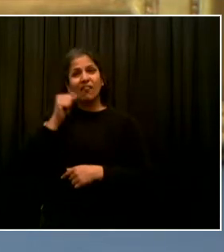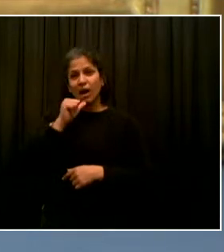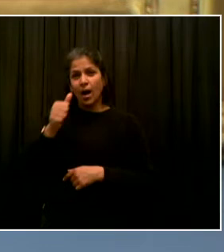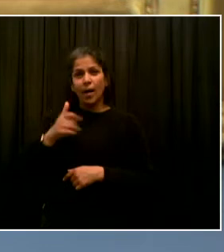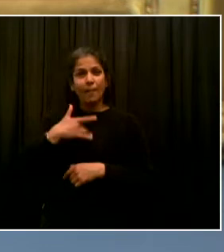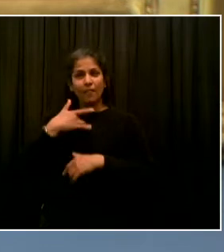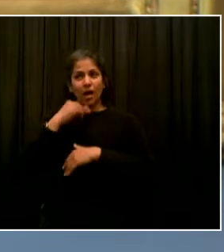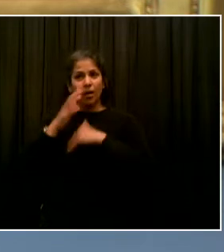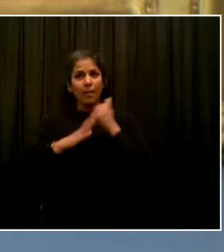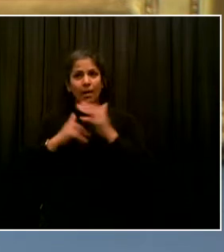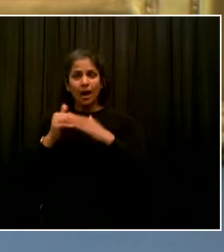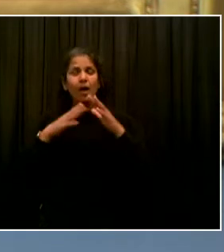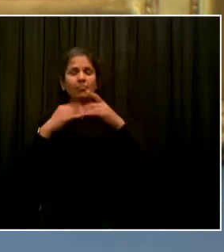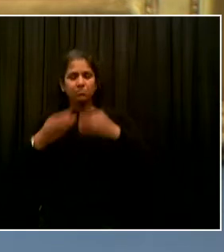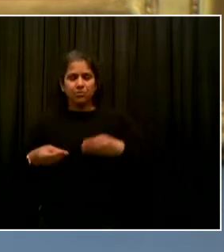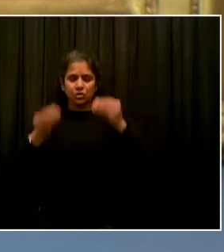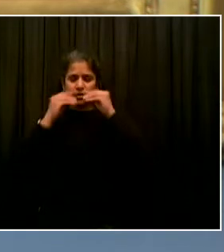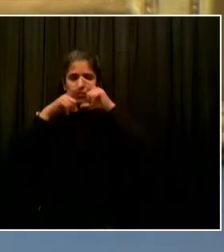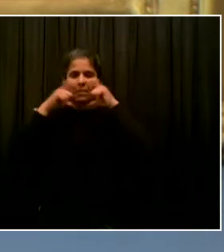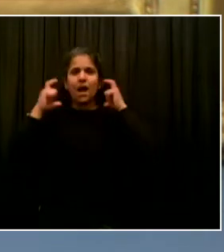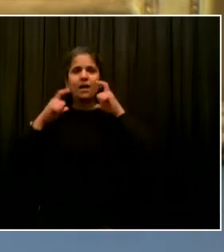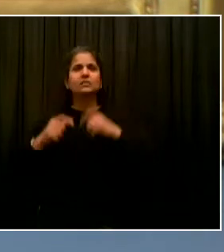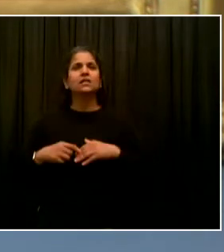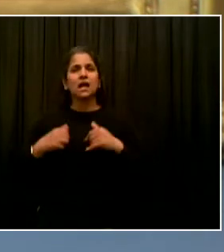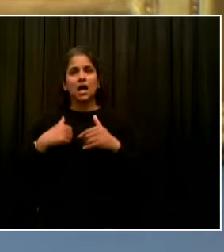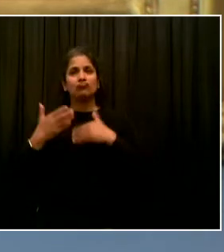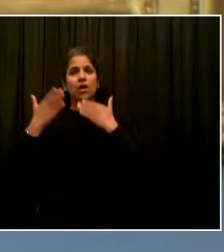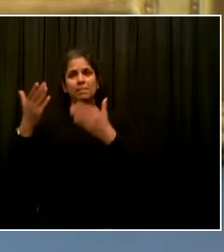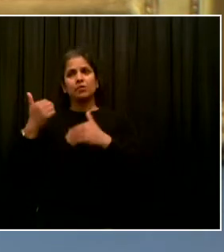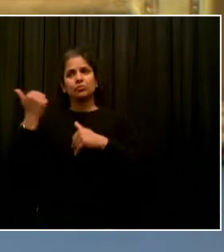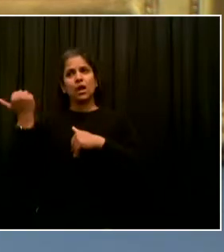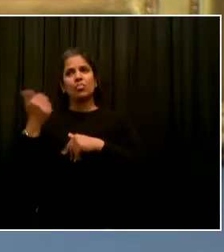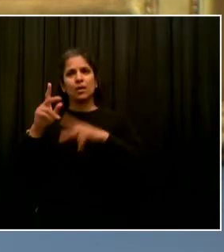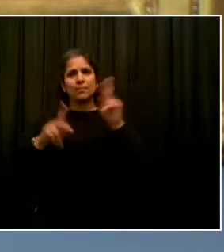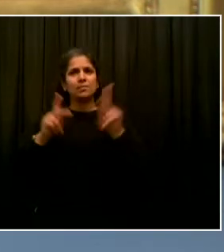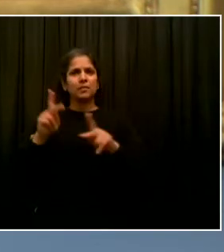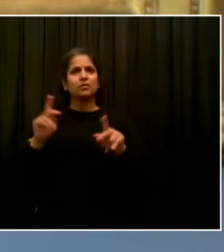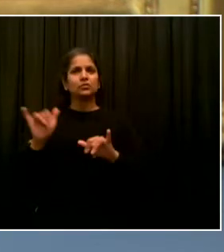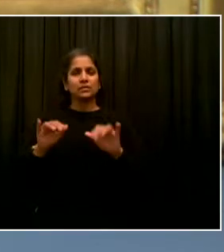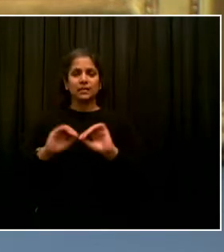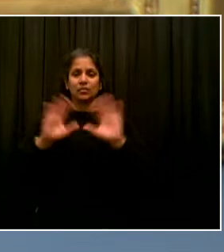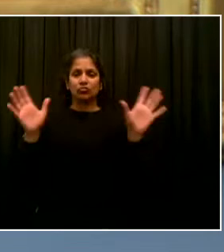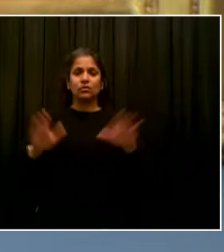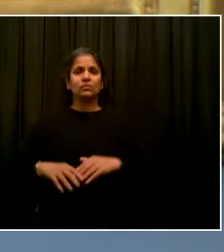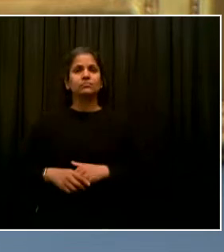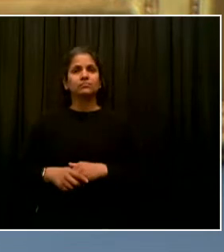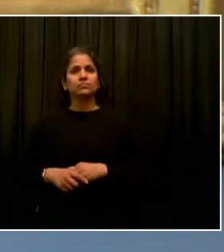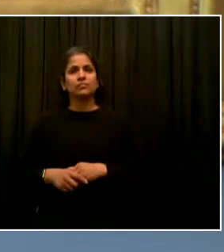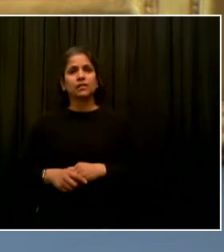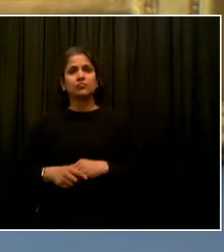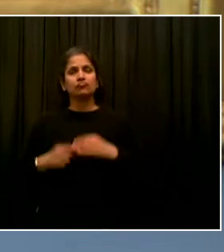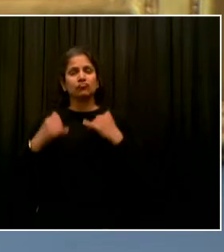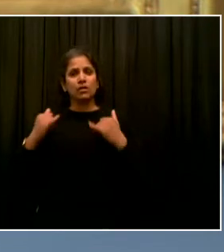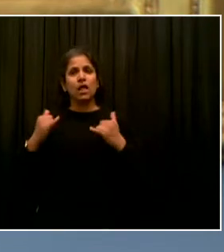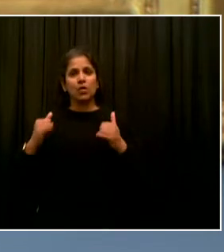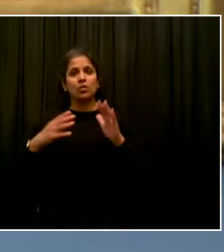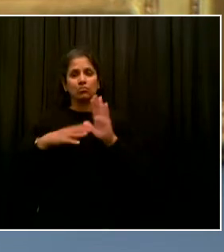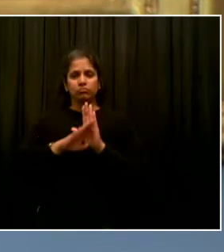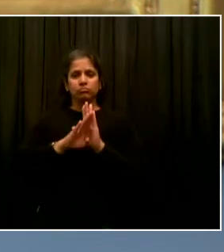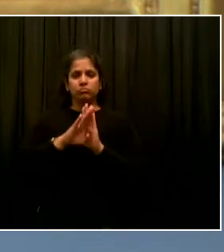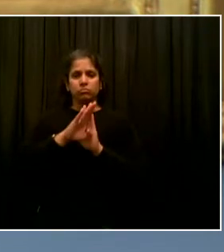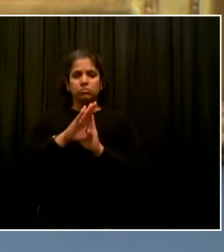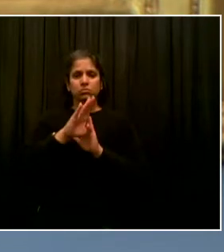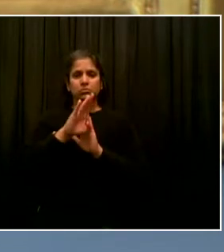so. And so I cannot get any clearer than that. At this point, with the slight uptick we're receiving, we're telling